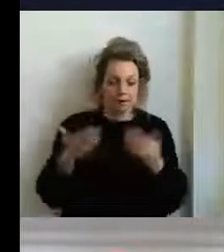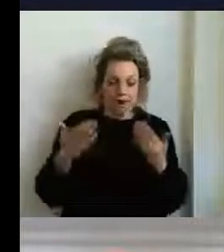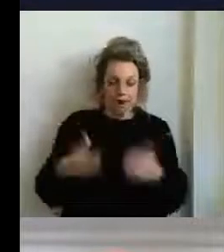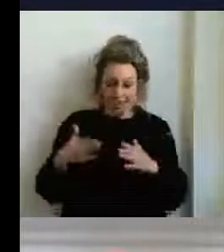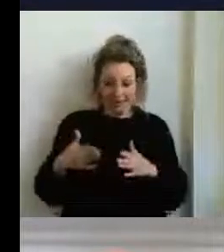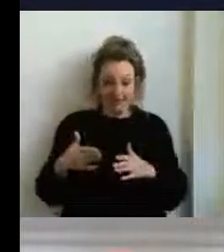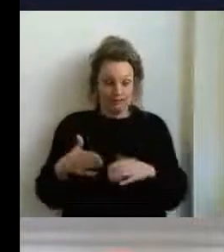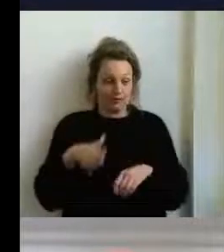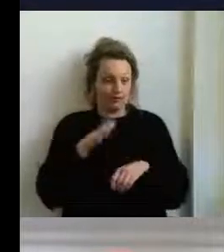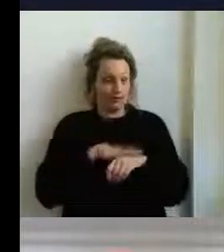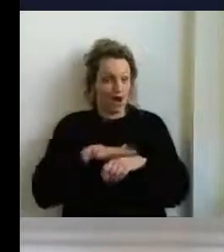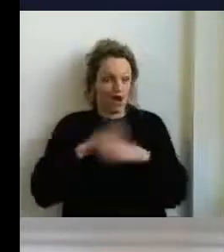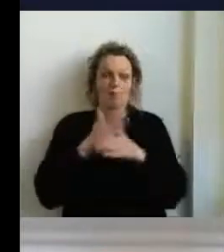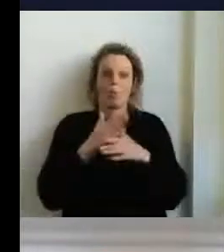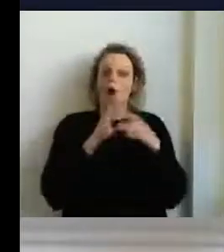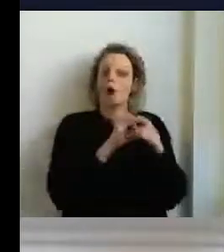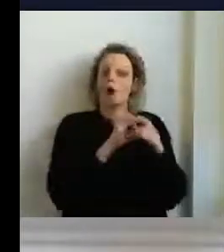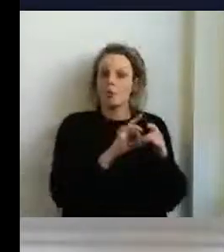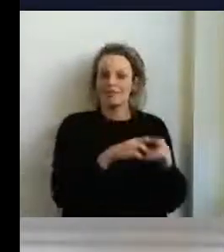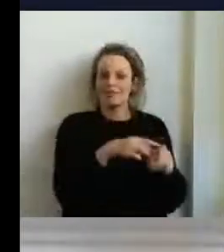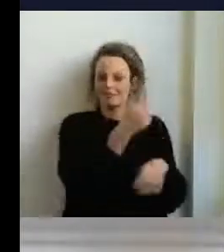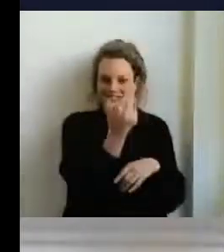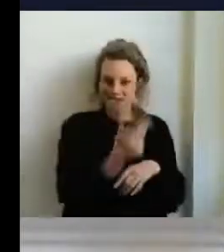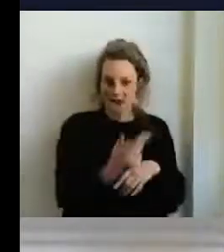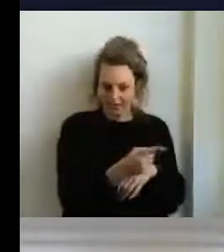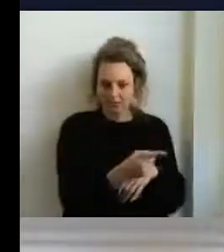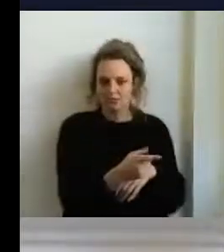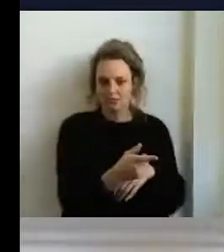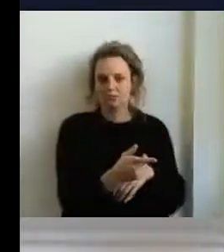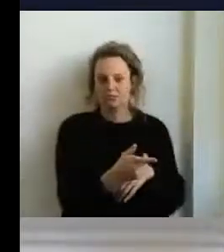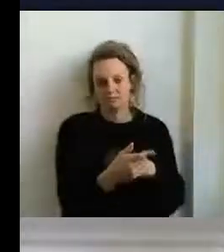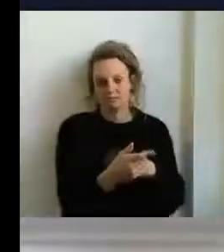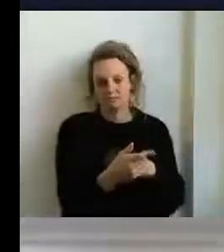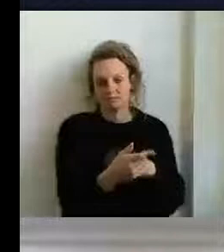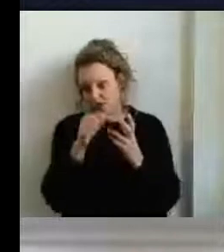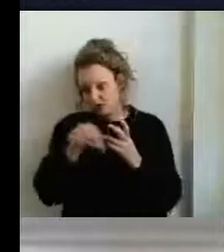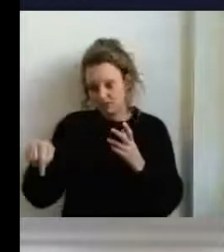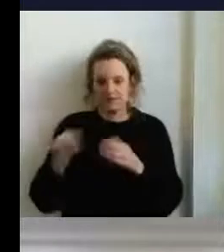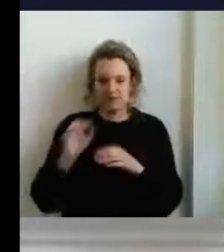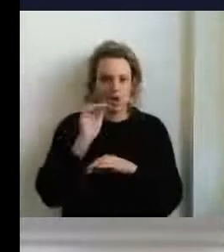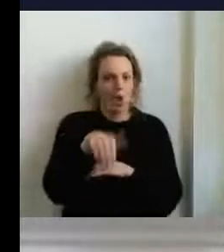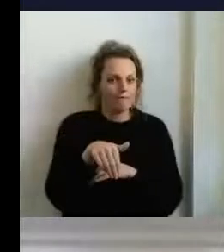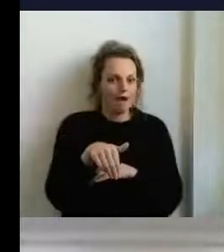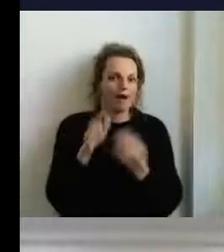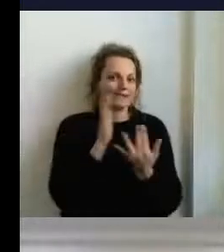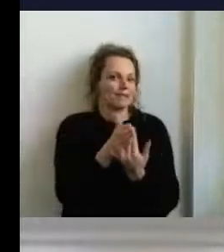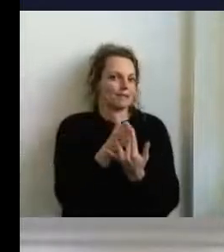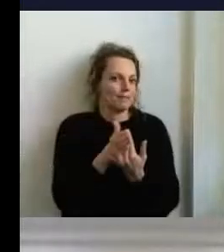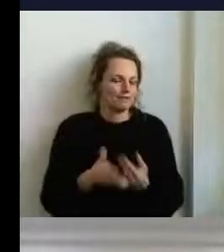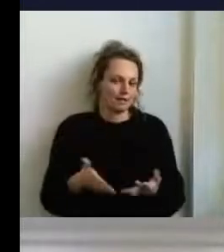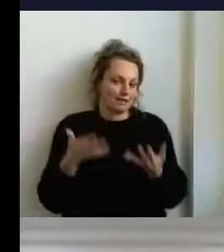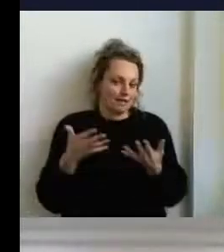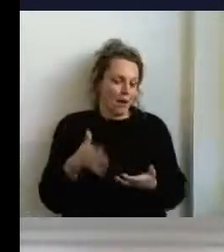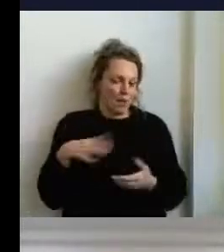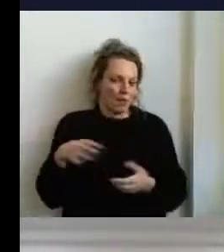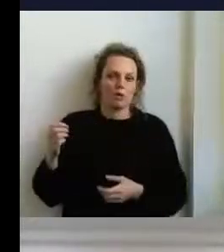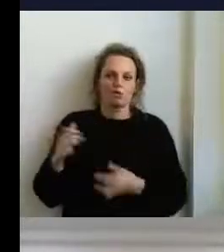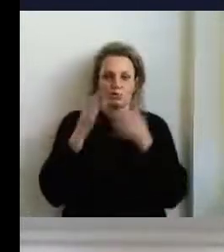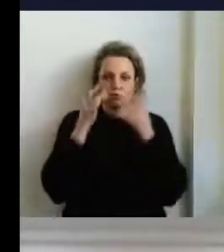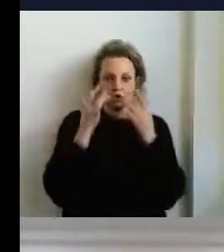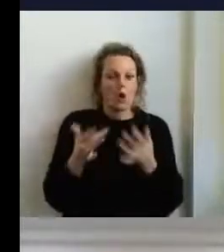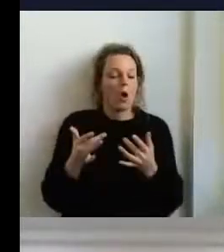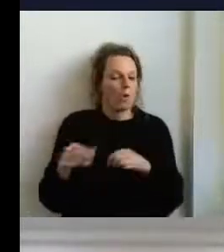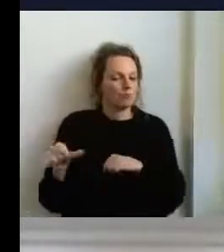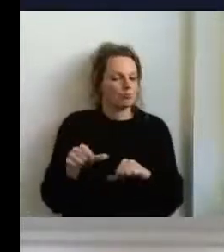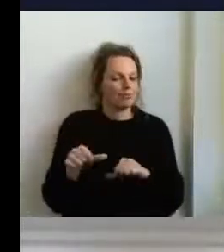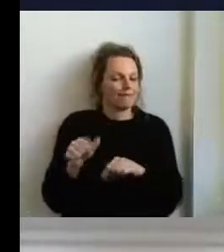these experiences as well as others with accessibility. And we wanted to display you a short video that actually talked about their perspective and how they